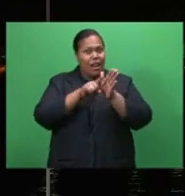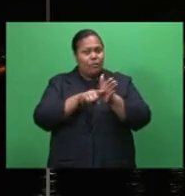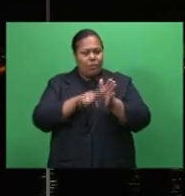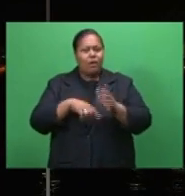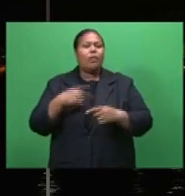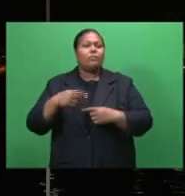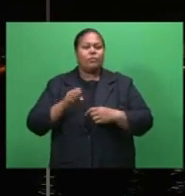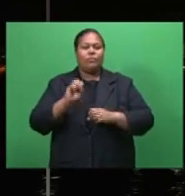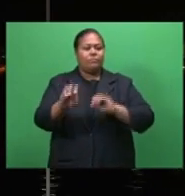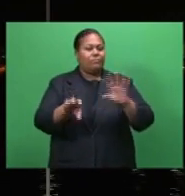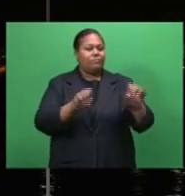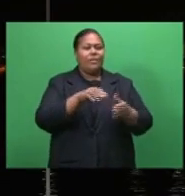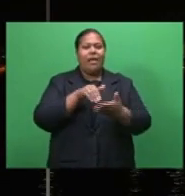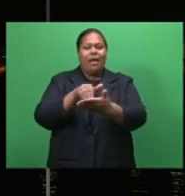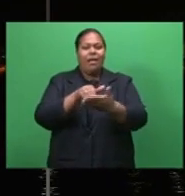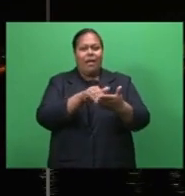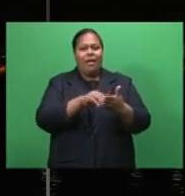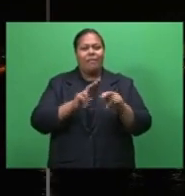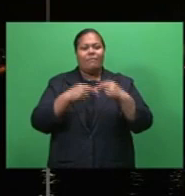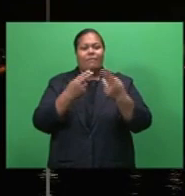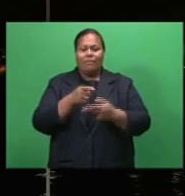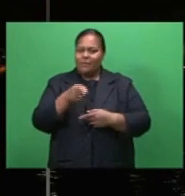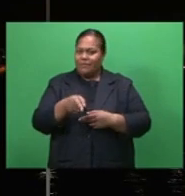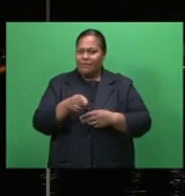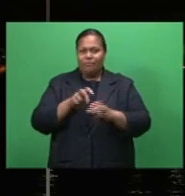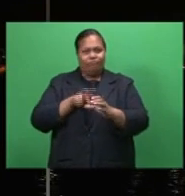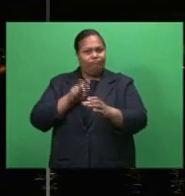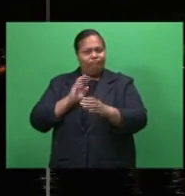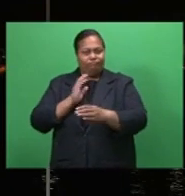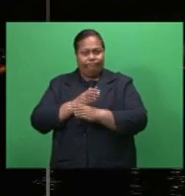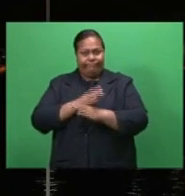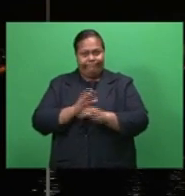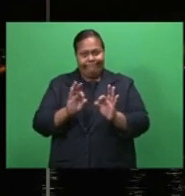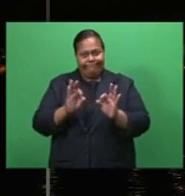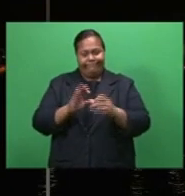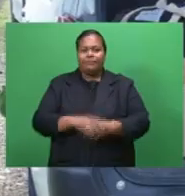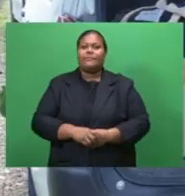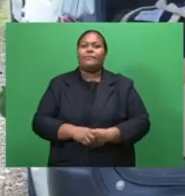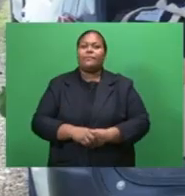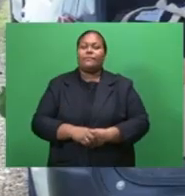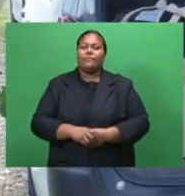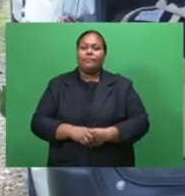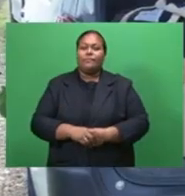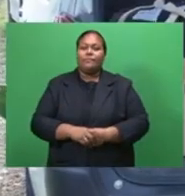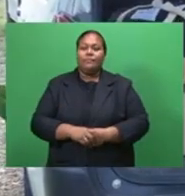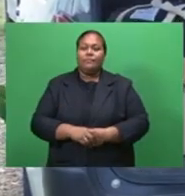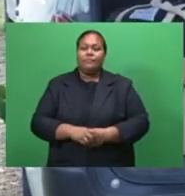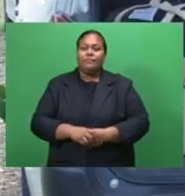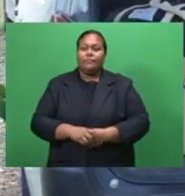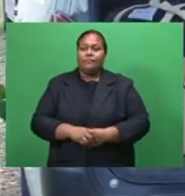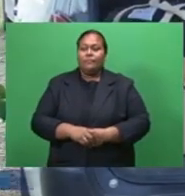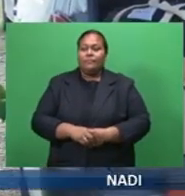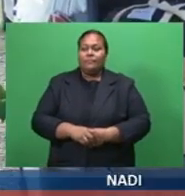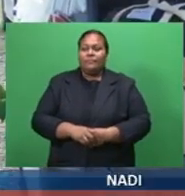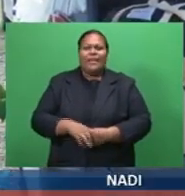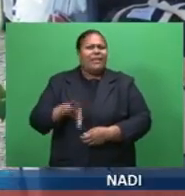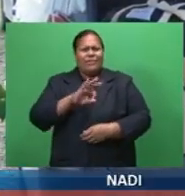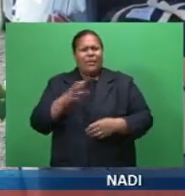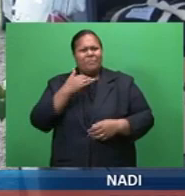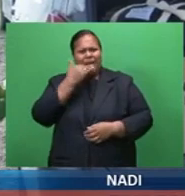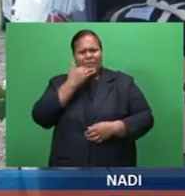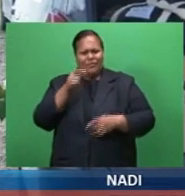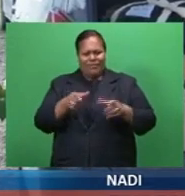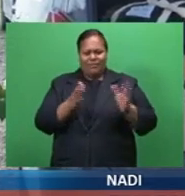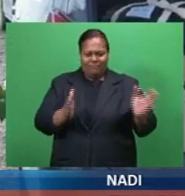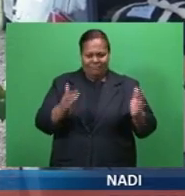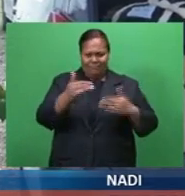and desperate to provide for their families. Philippe Naikaso has more. It may not seem like much for the Rotary